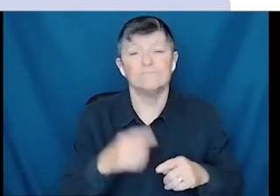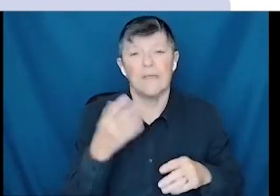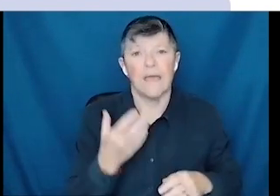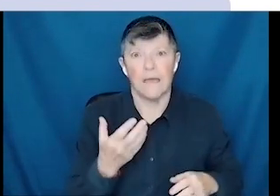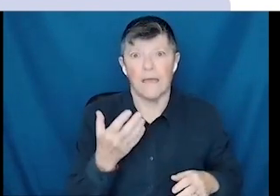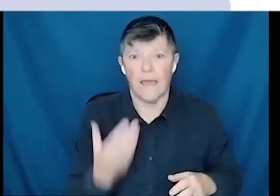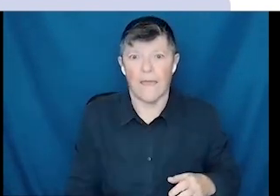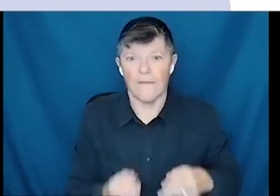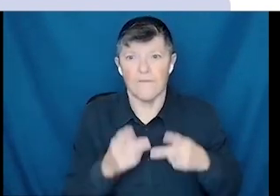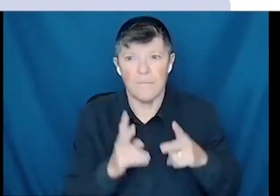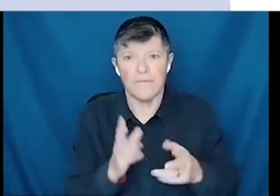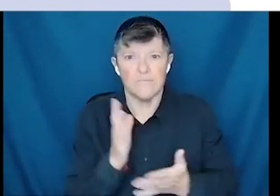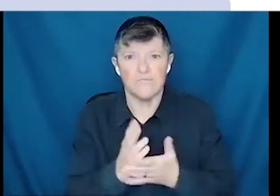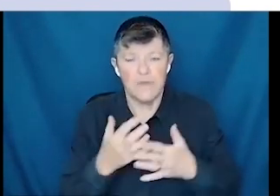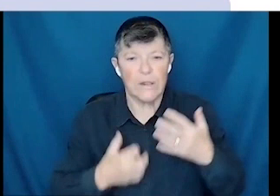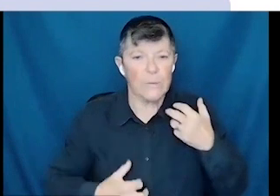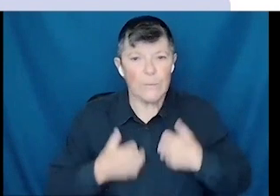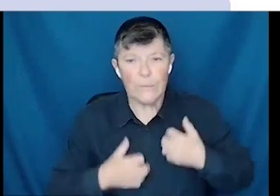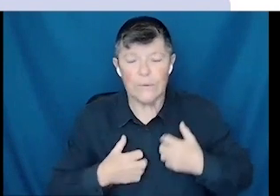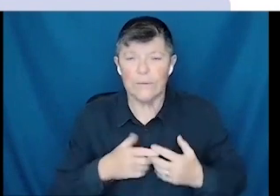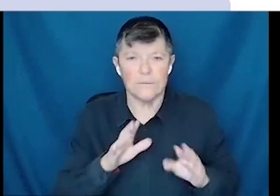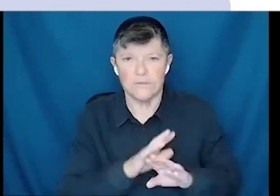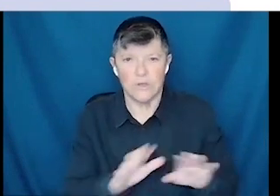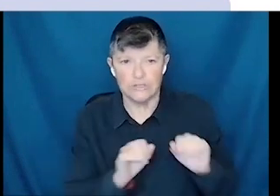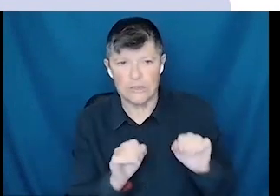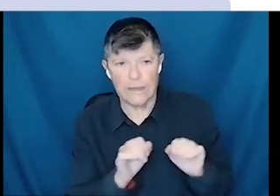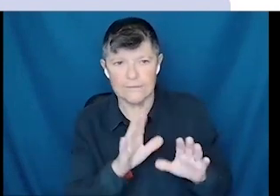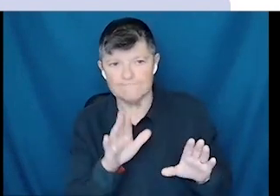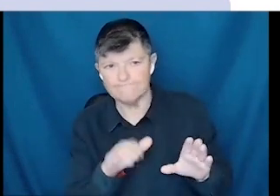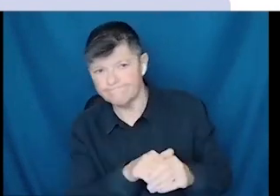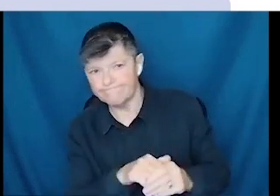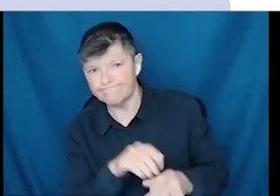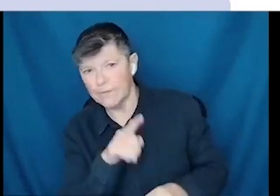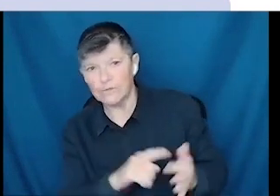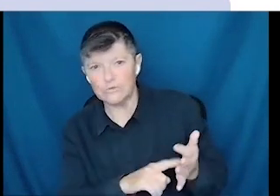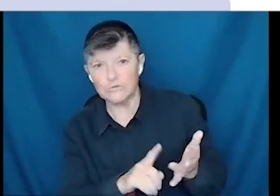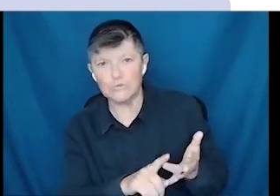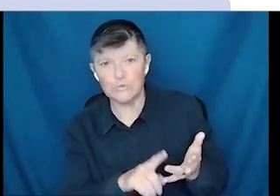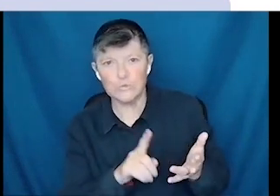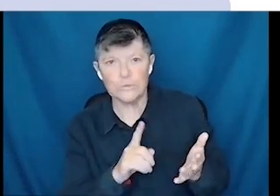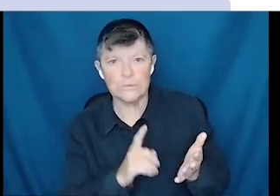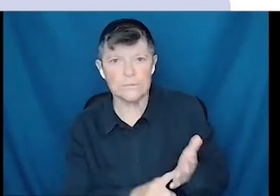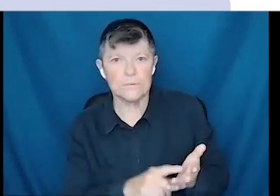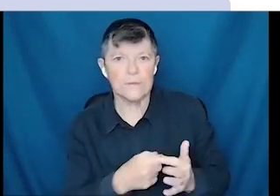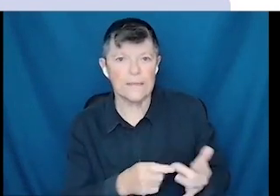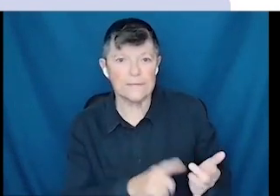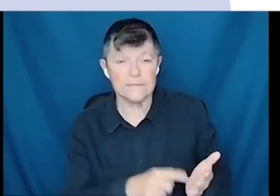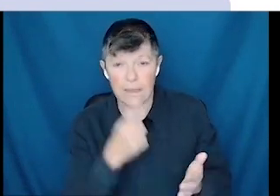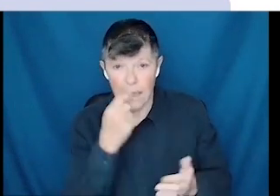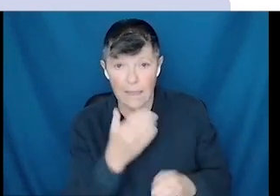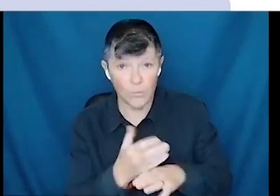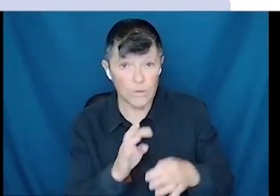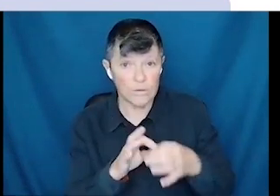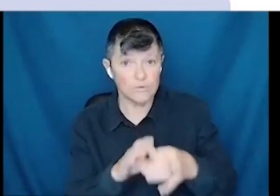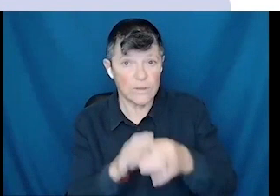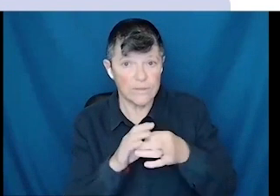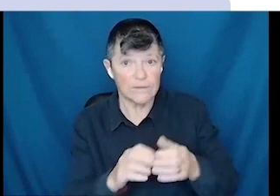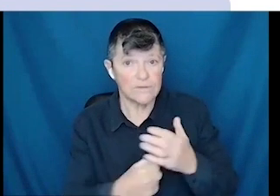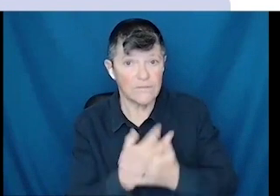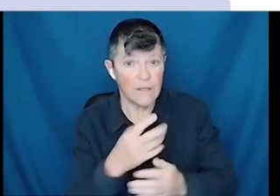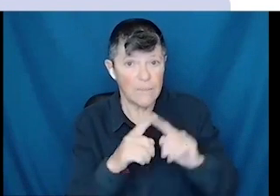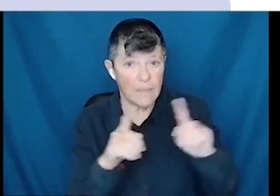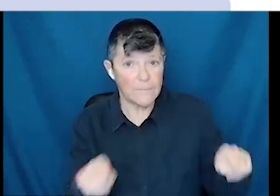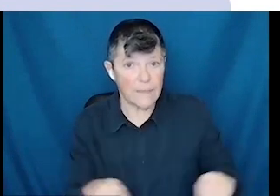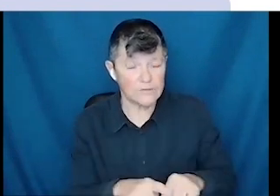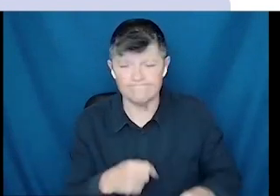passionate about that you haven't featured on the toolkit yet. Can we work together to develop that page? So very happy to do that.